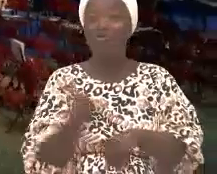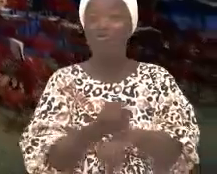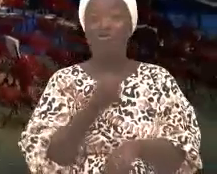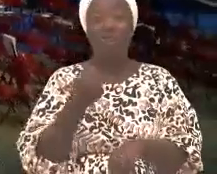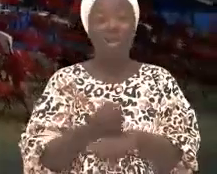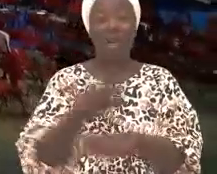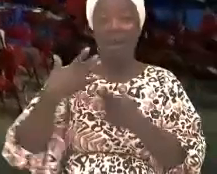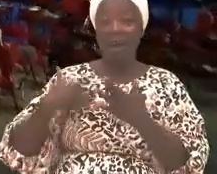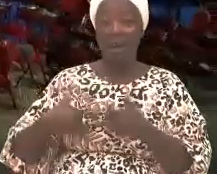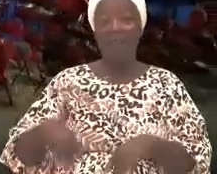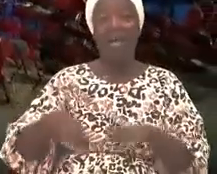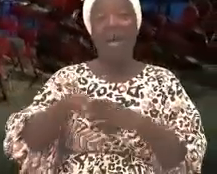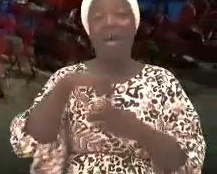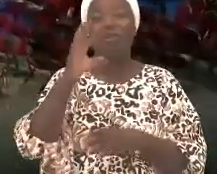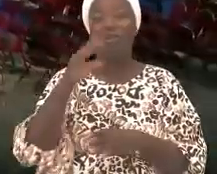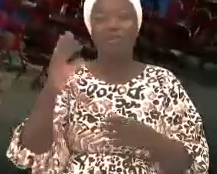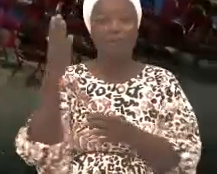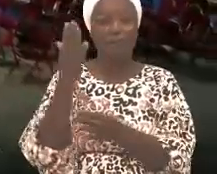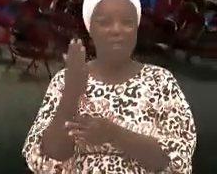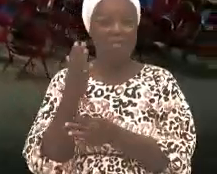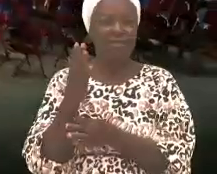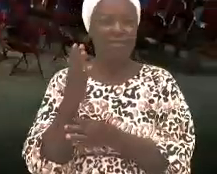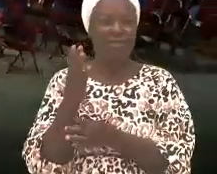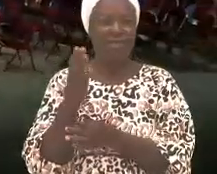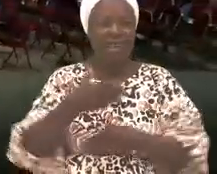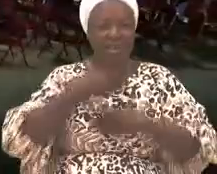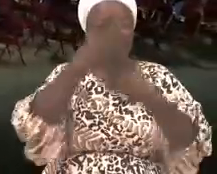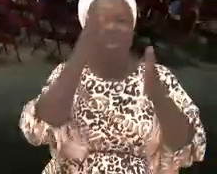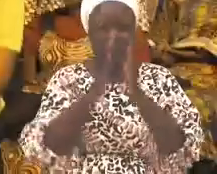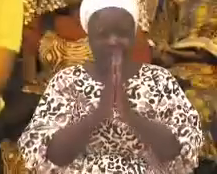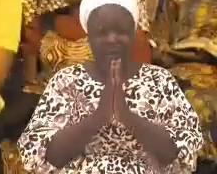your flesh. I can't hear you.